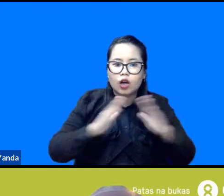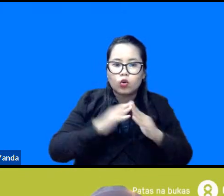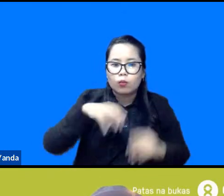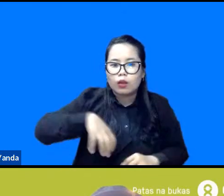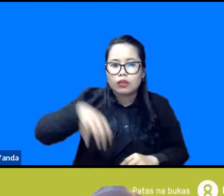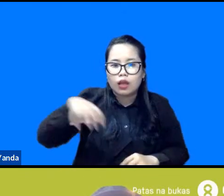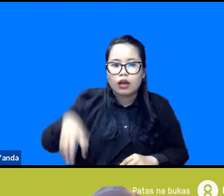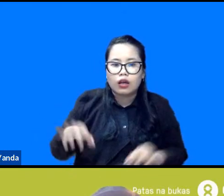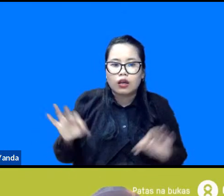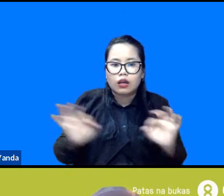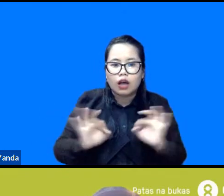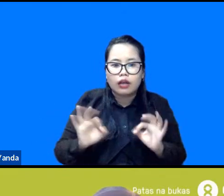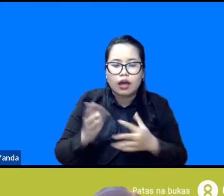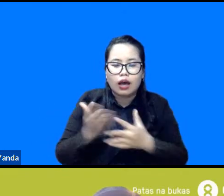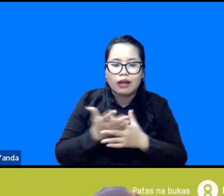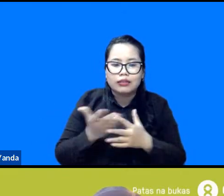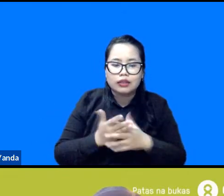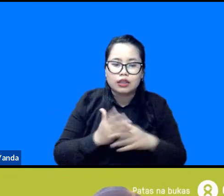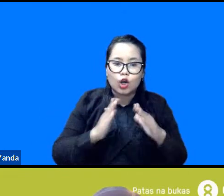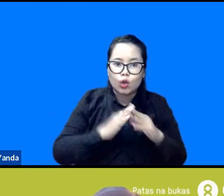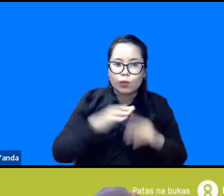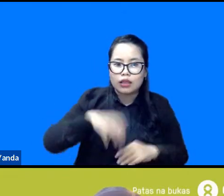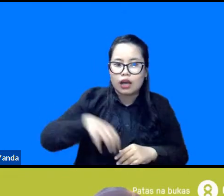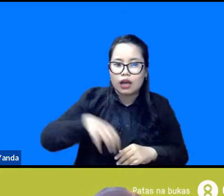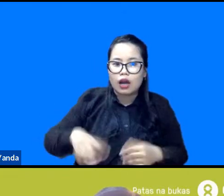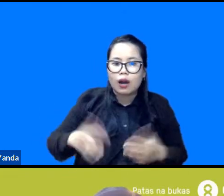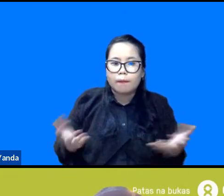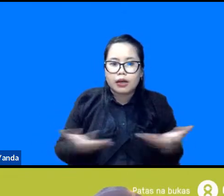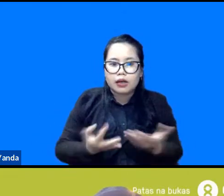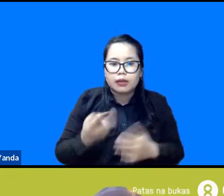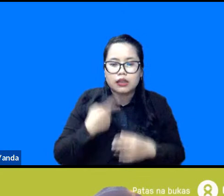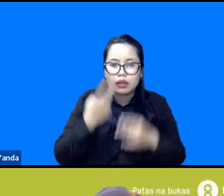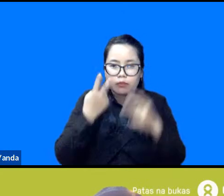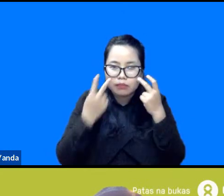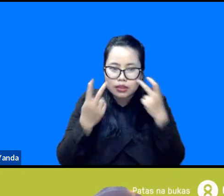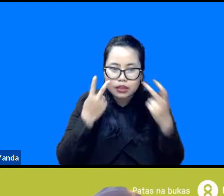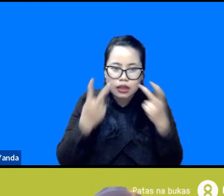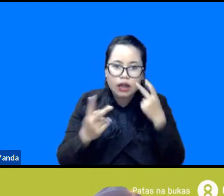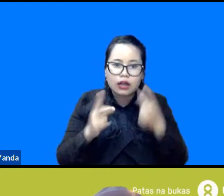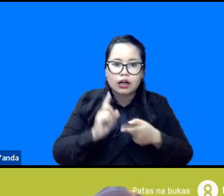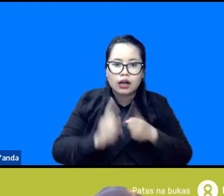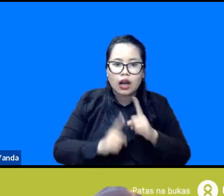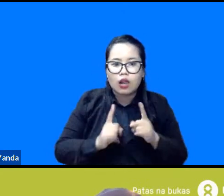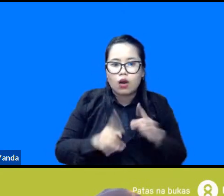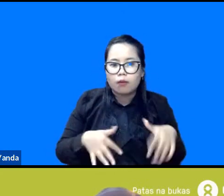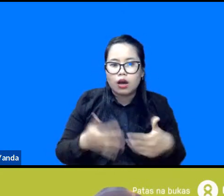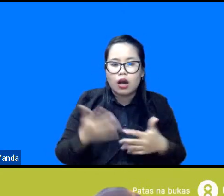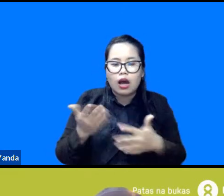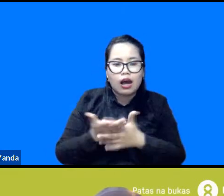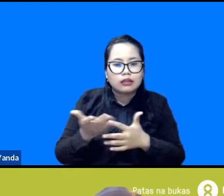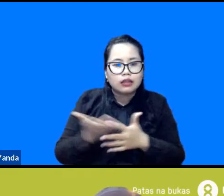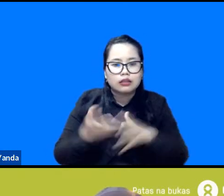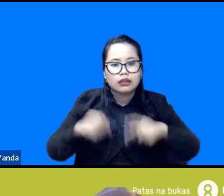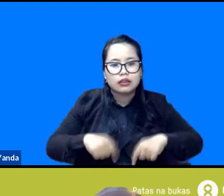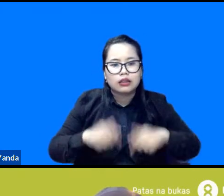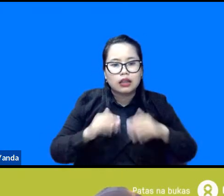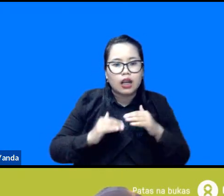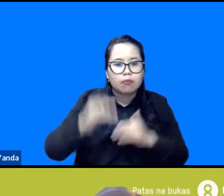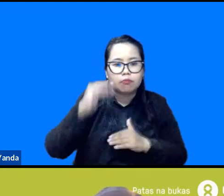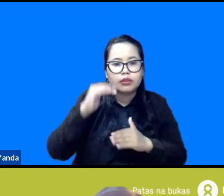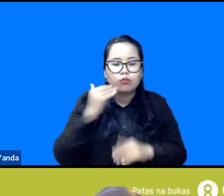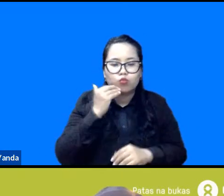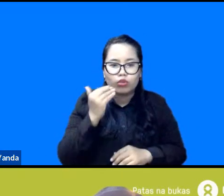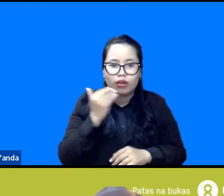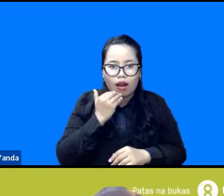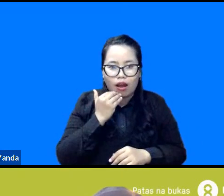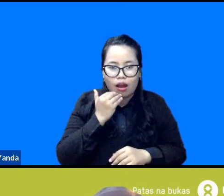So how to make sure the access that they get is easier for them just to live day by day